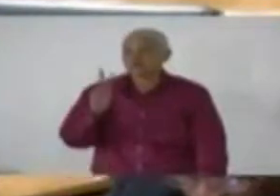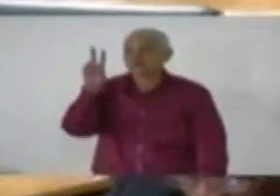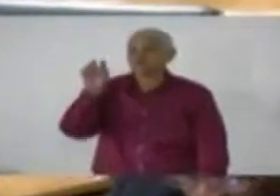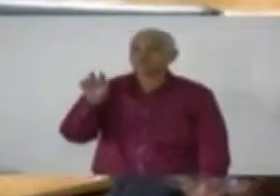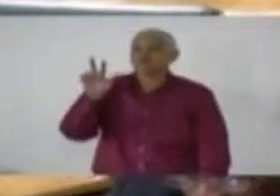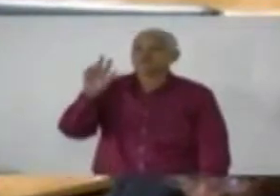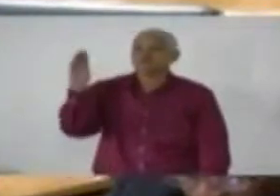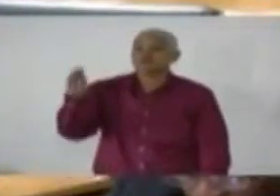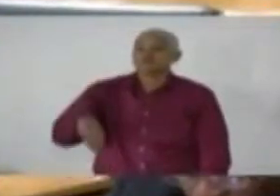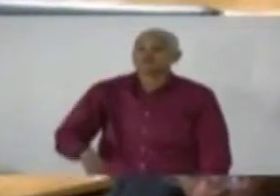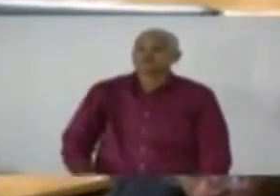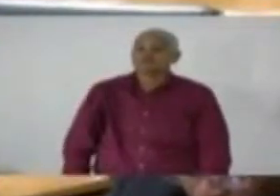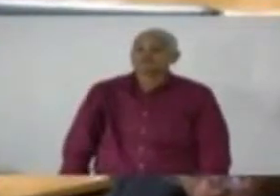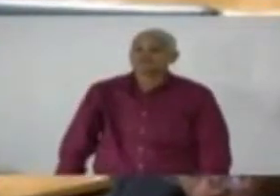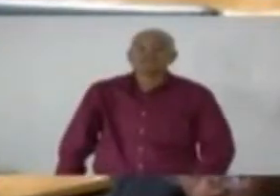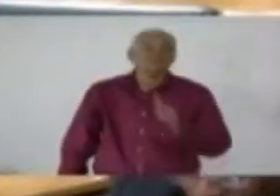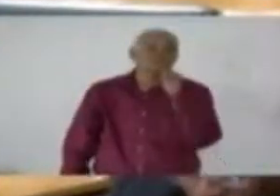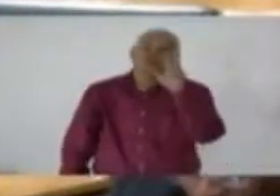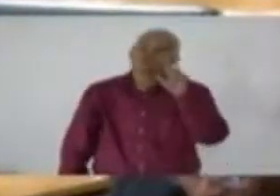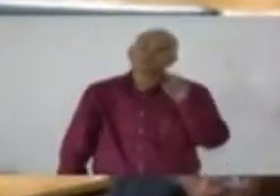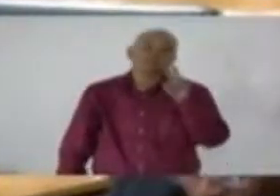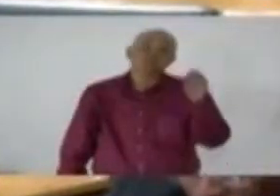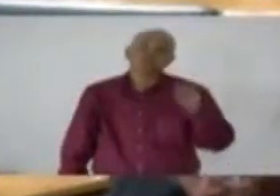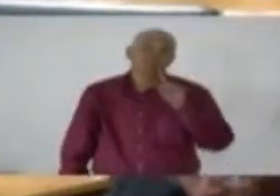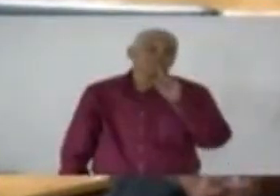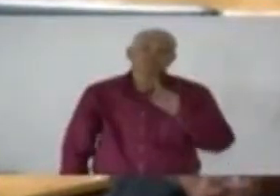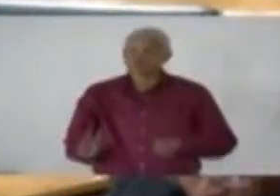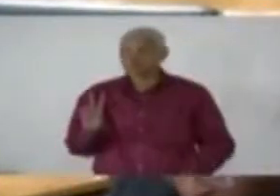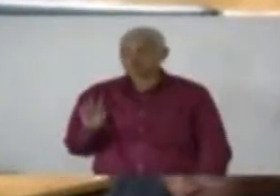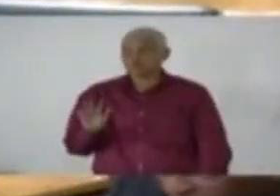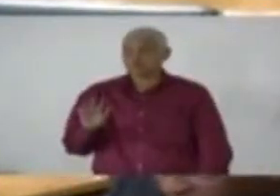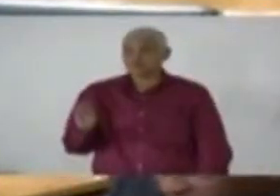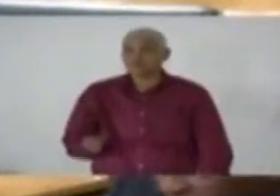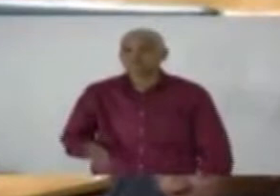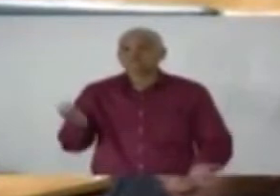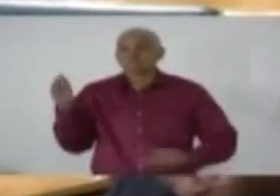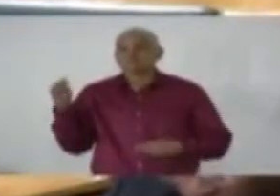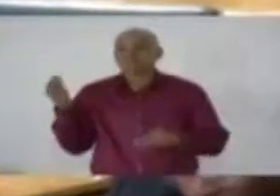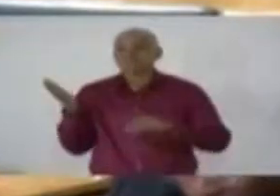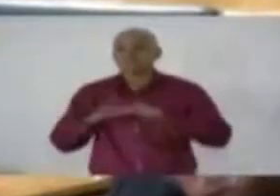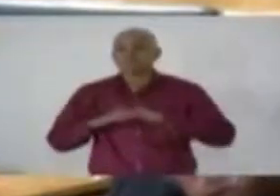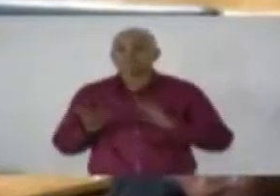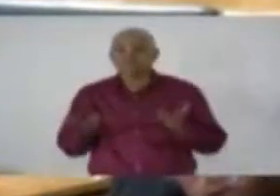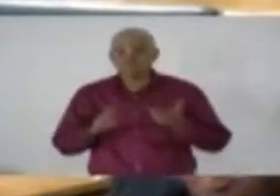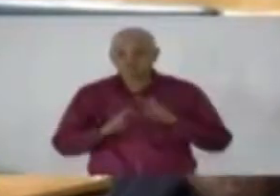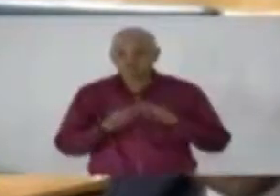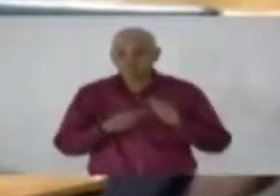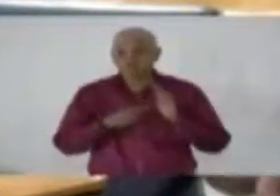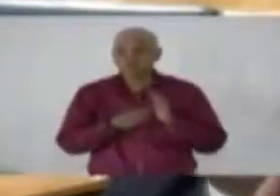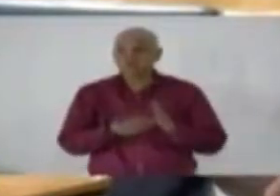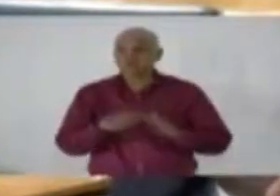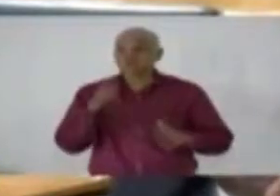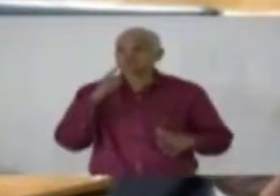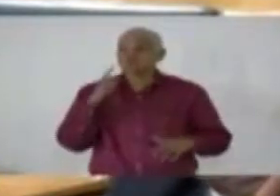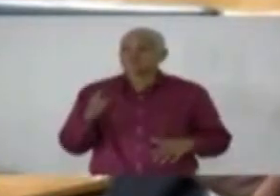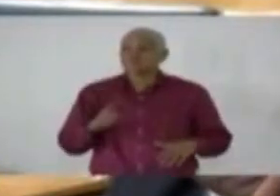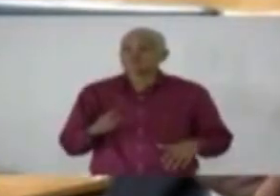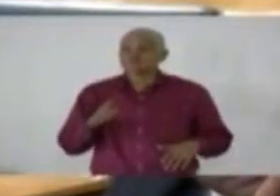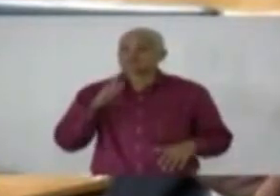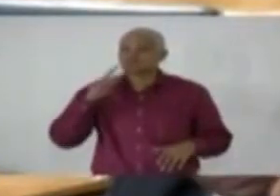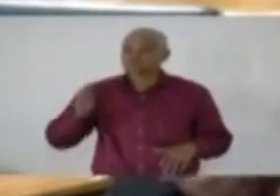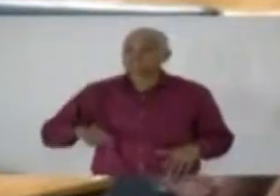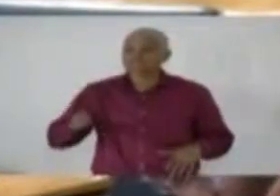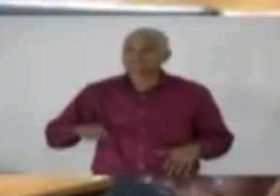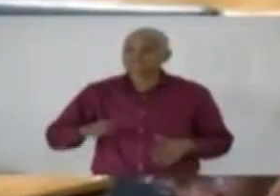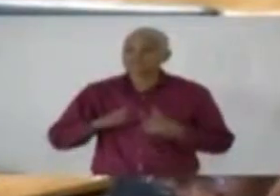2.3%, not even 3.2. The numbers are telling you that we are in a place of great need